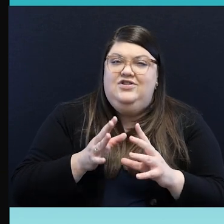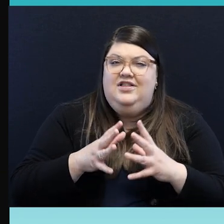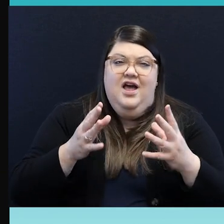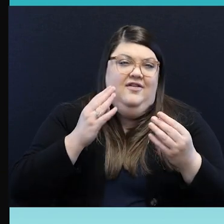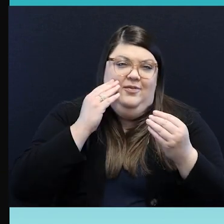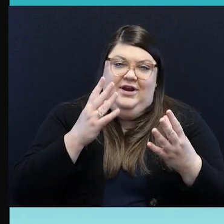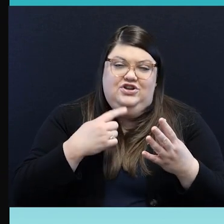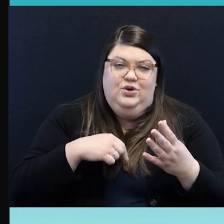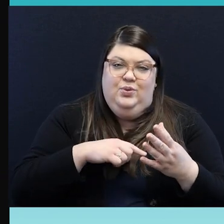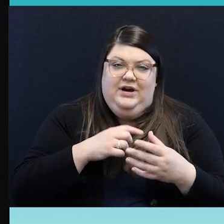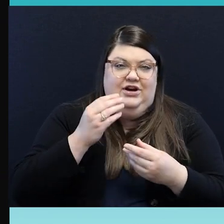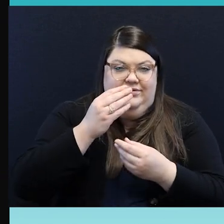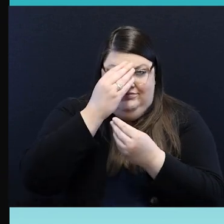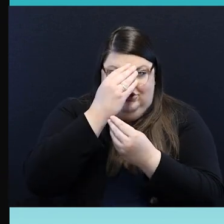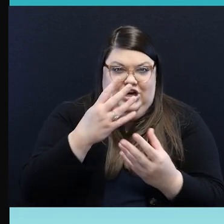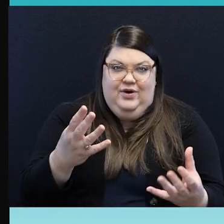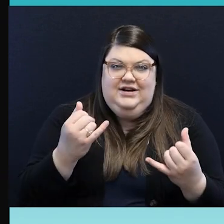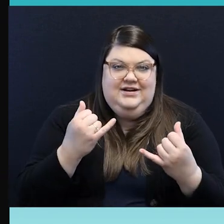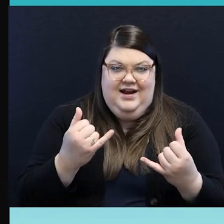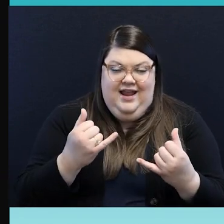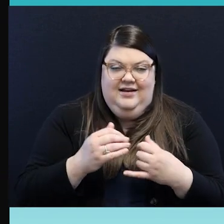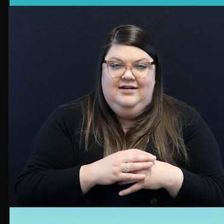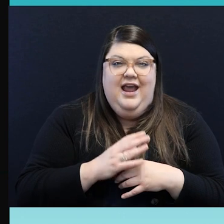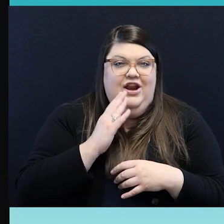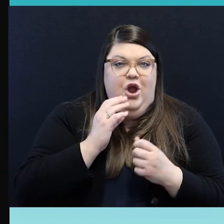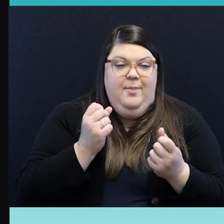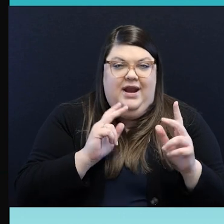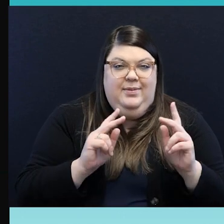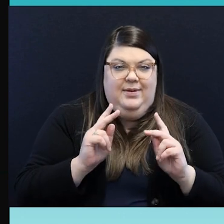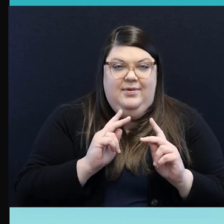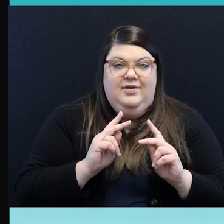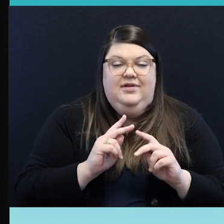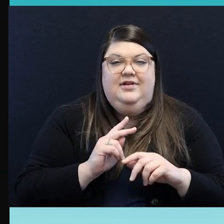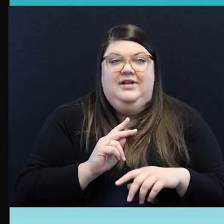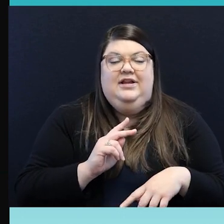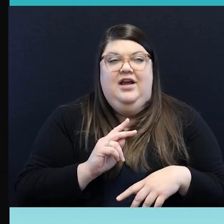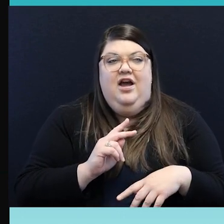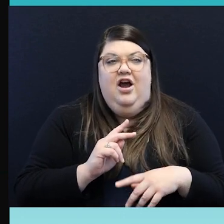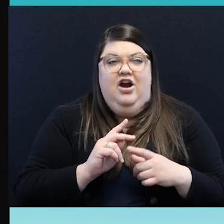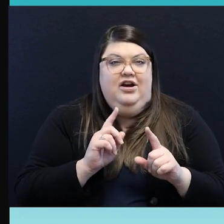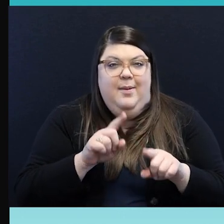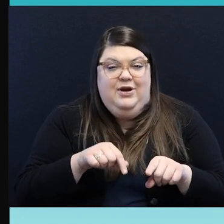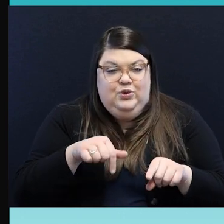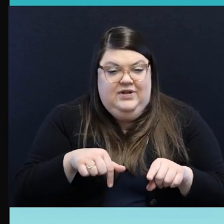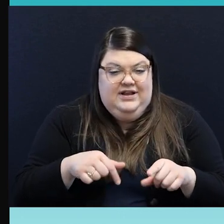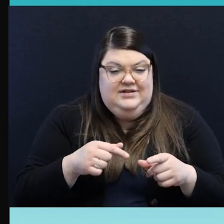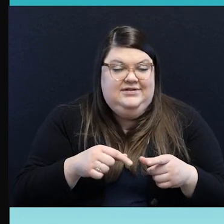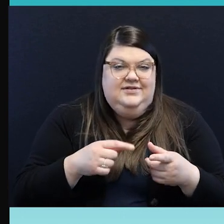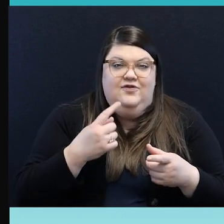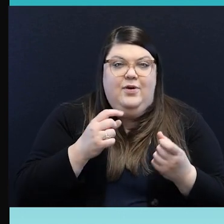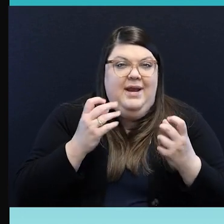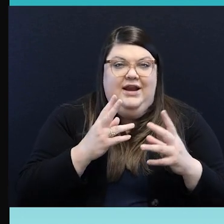shared tonight. And I know that people are coming to this for lots of different reasons. Many that are